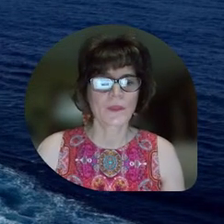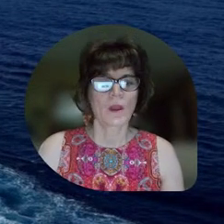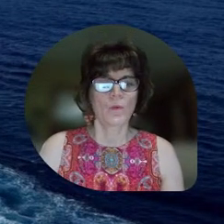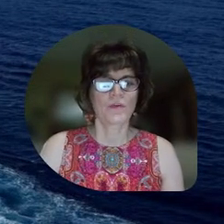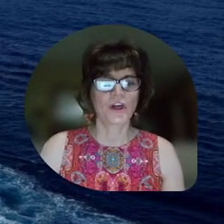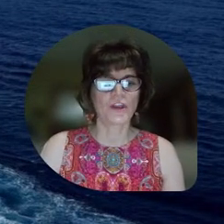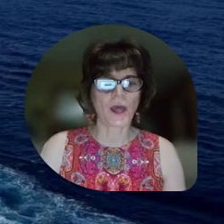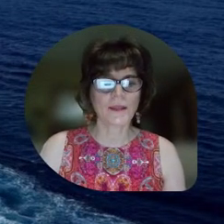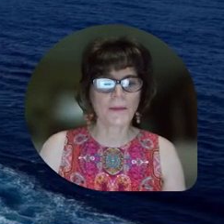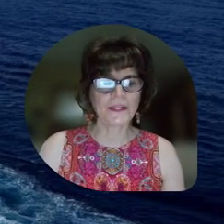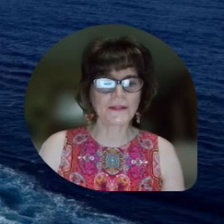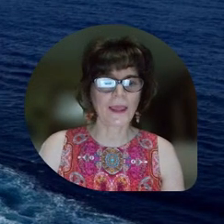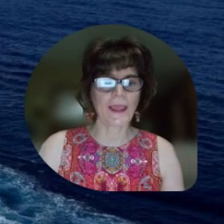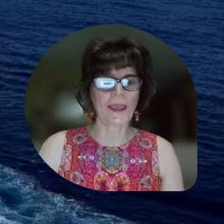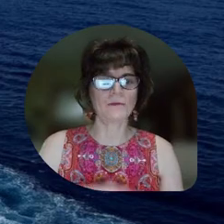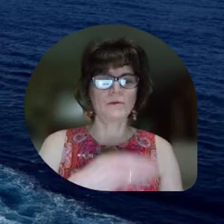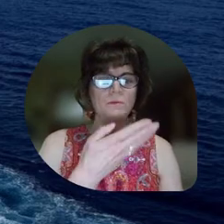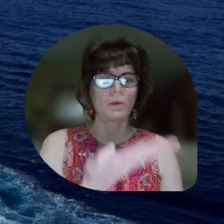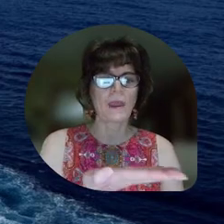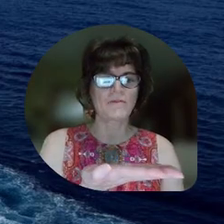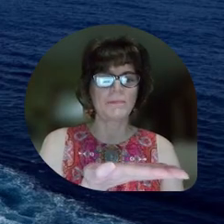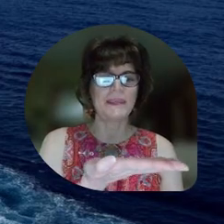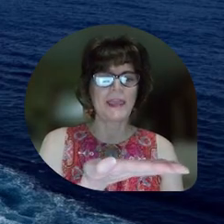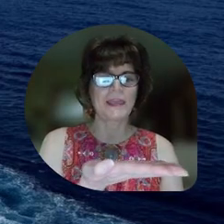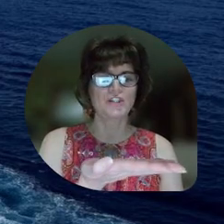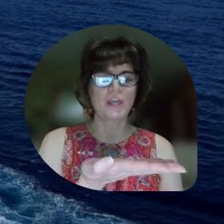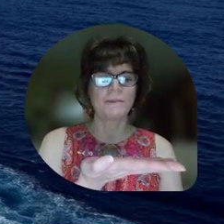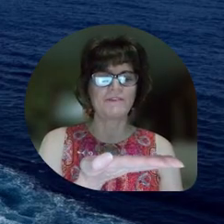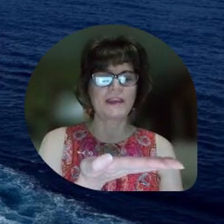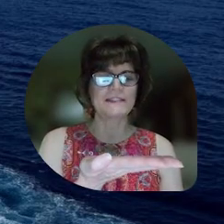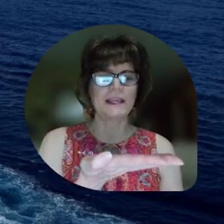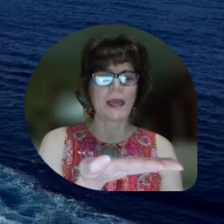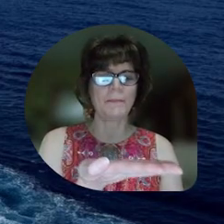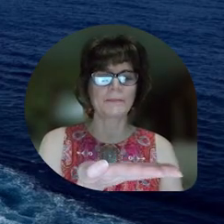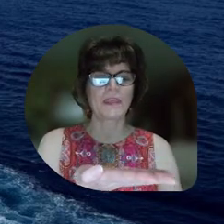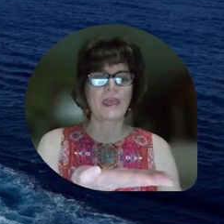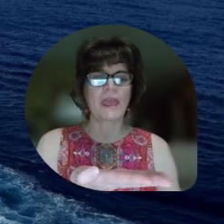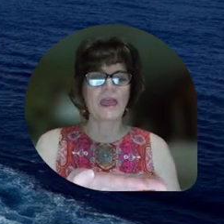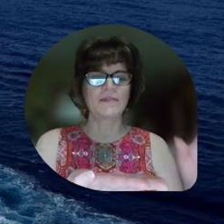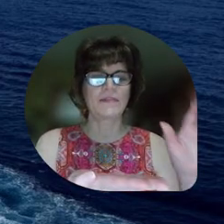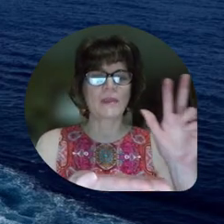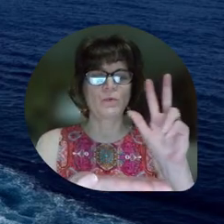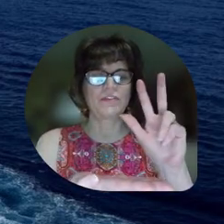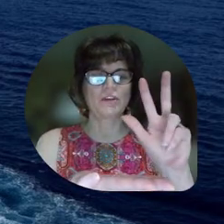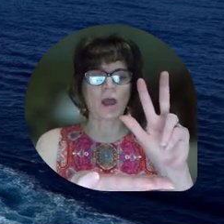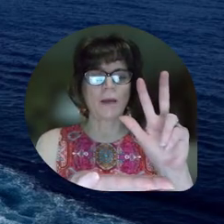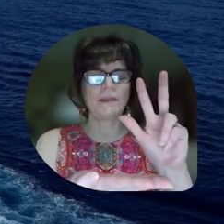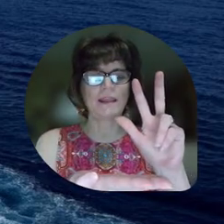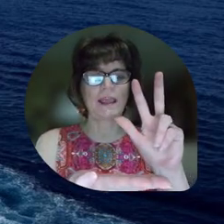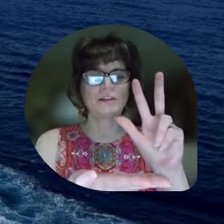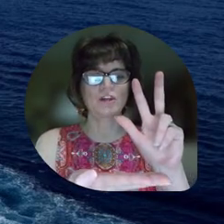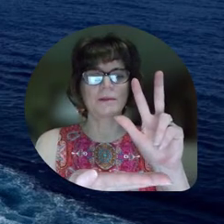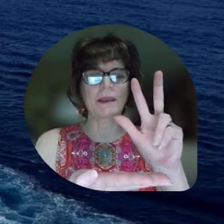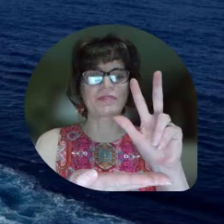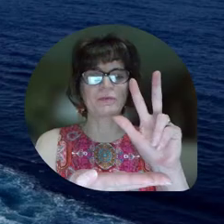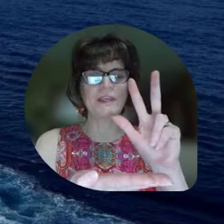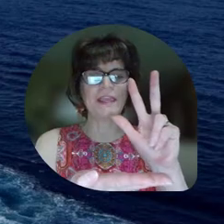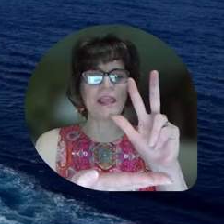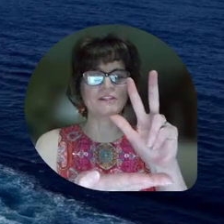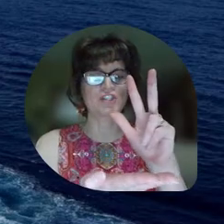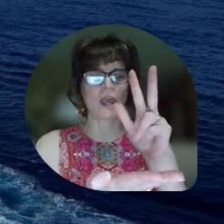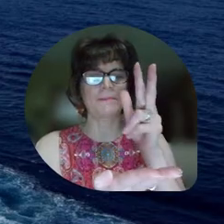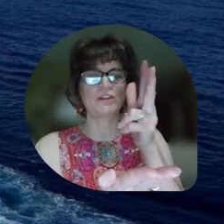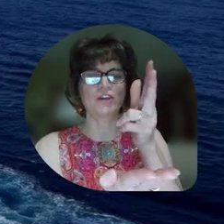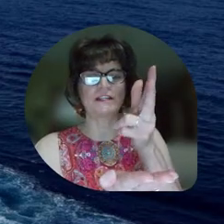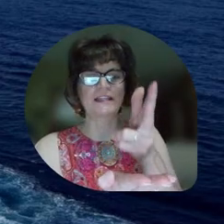Sailing. With a non-dominant hand, we have a B hand shape facing up. And then with your dominant hand, you're going to make a three